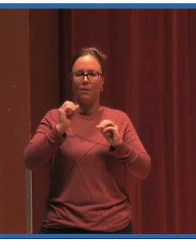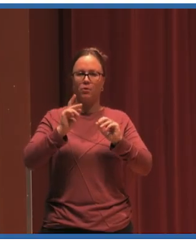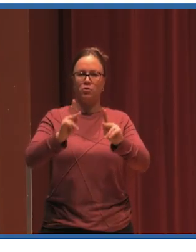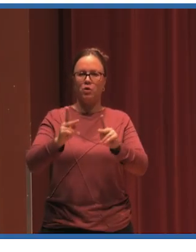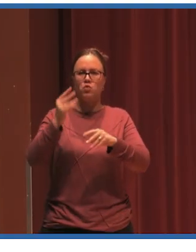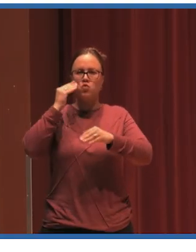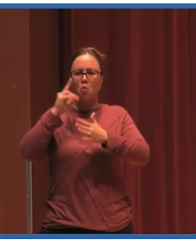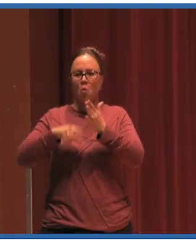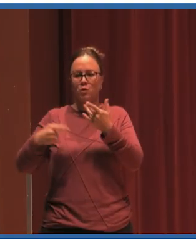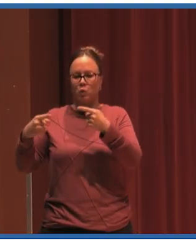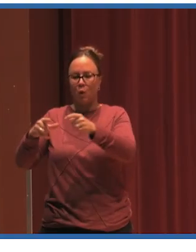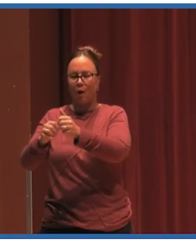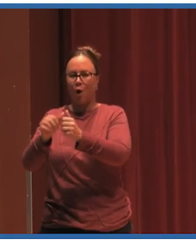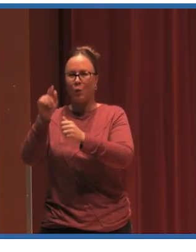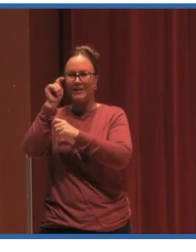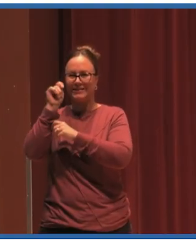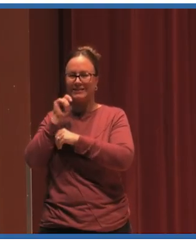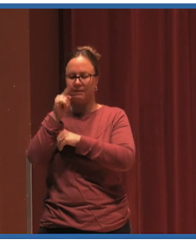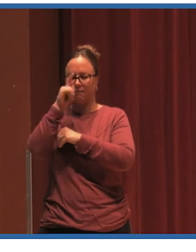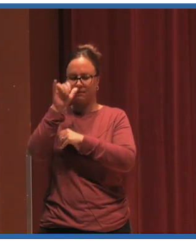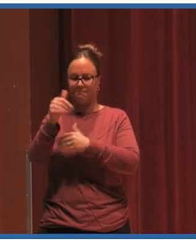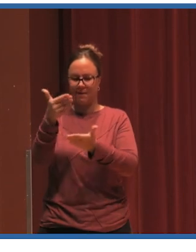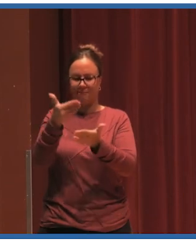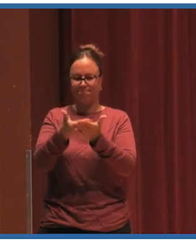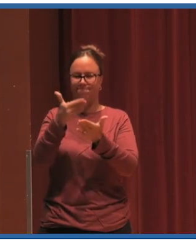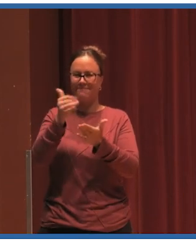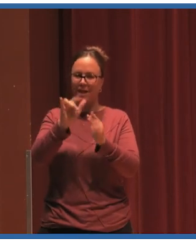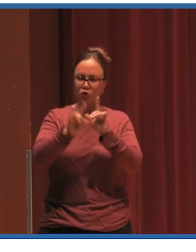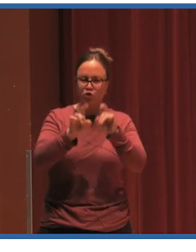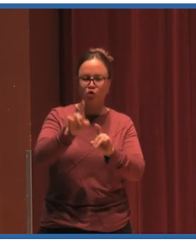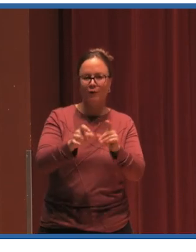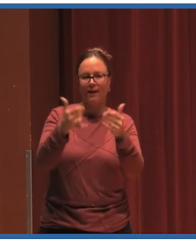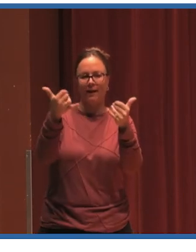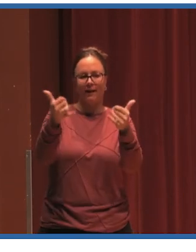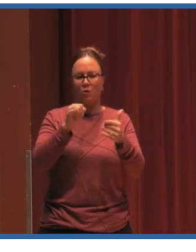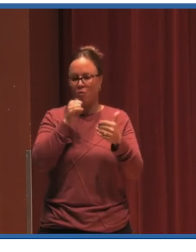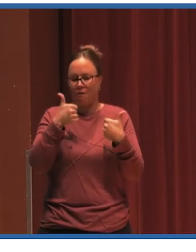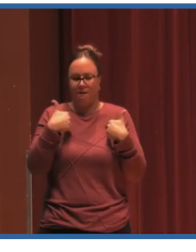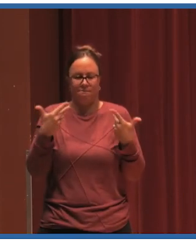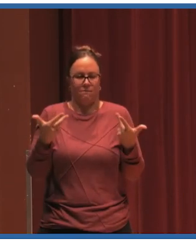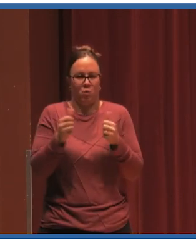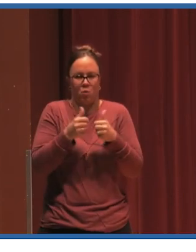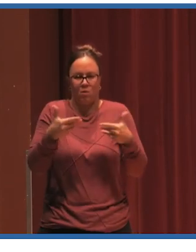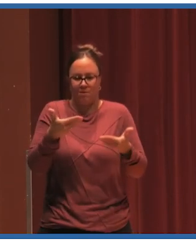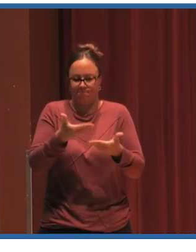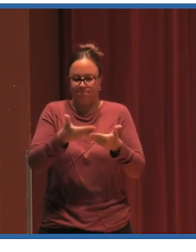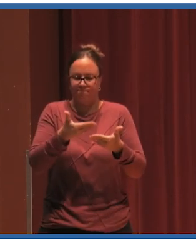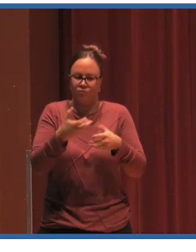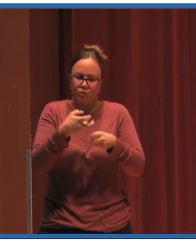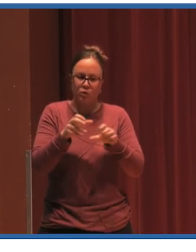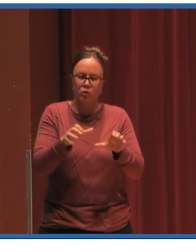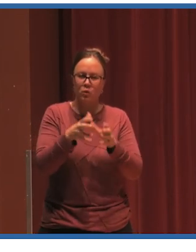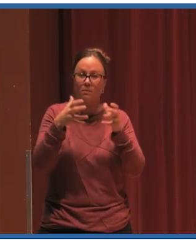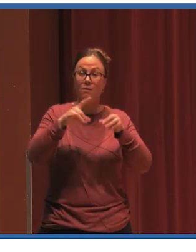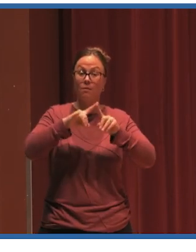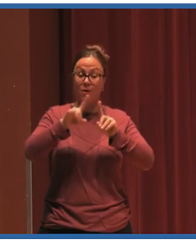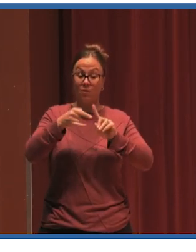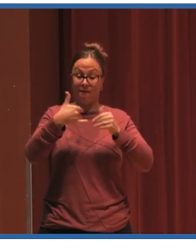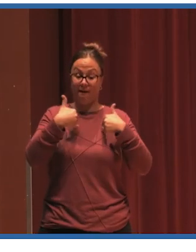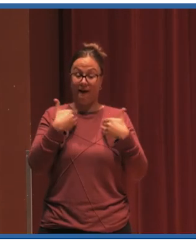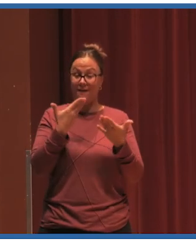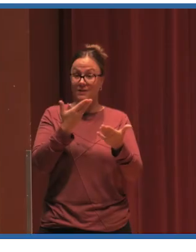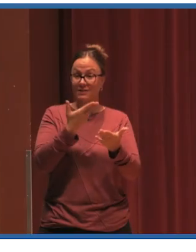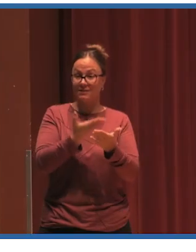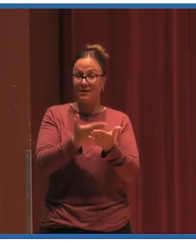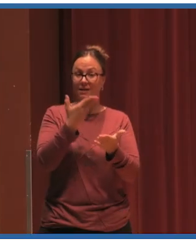by doing away with that data collection. So a reminder again that without the data, it's hard to do much, but when we do have that data and that shared